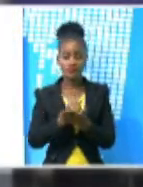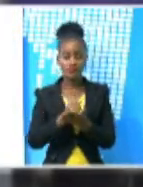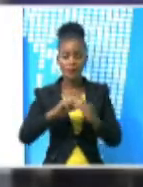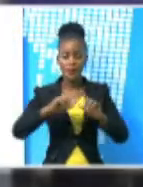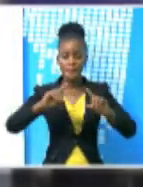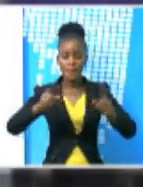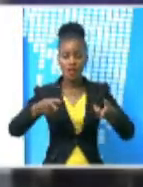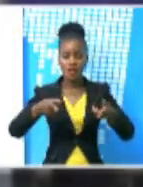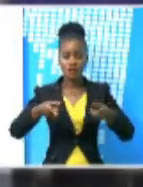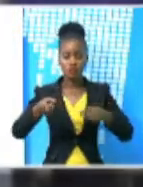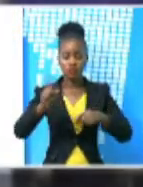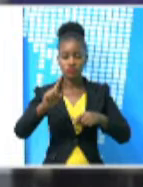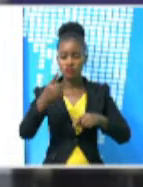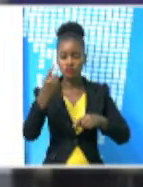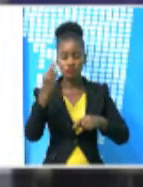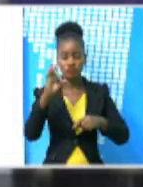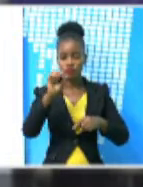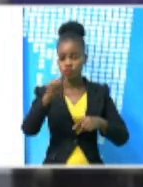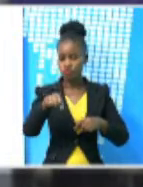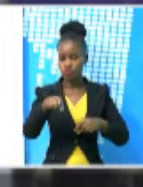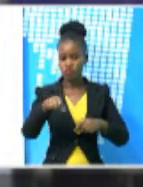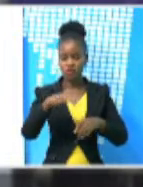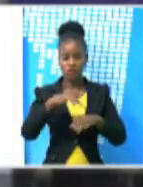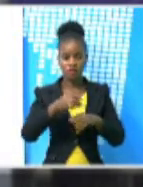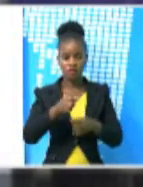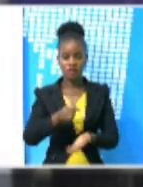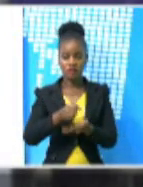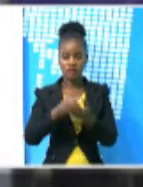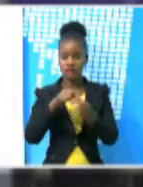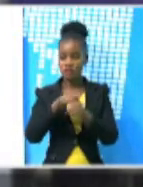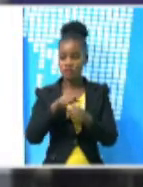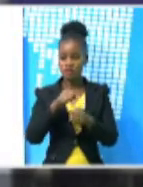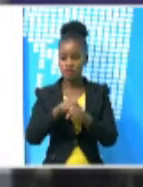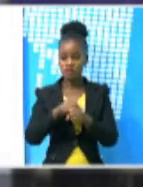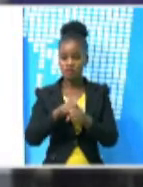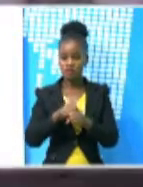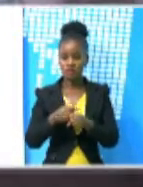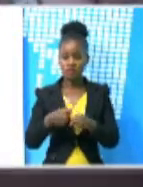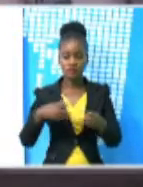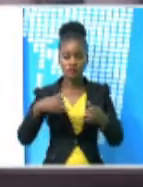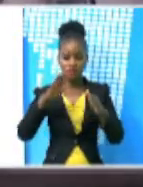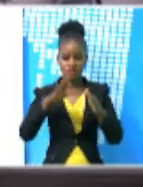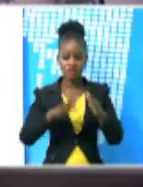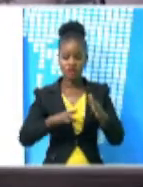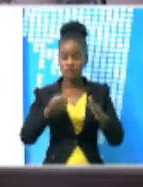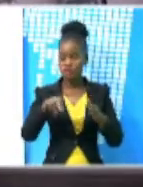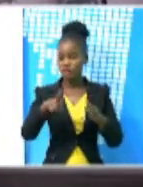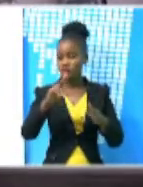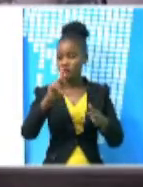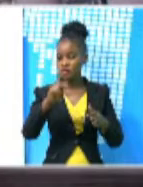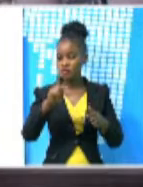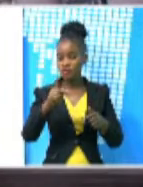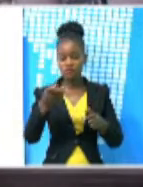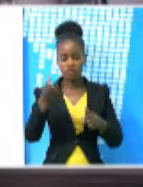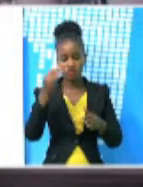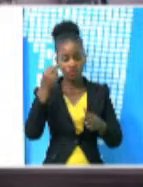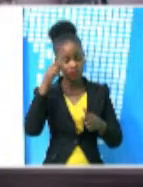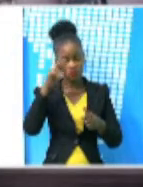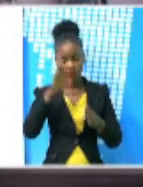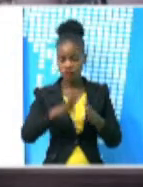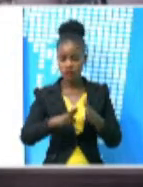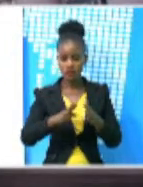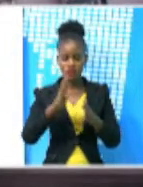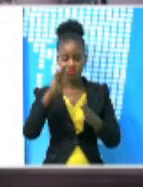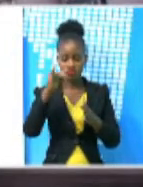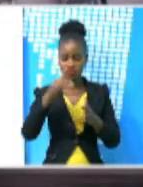biggest single thing we can do is to help the Bank of England bring down inflation. UK aims at reducing inflation